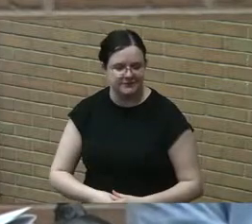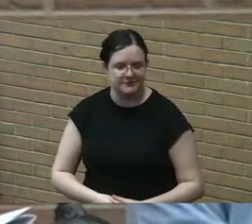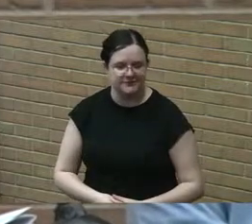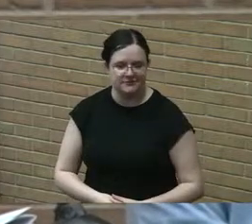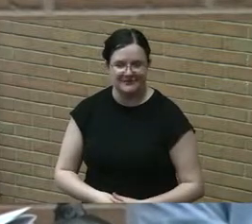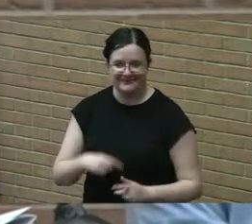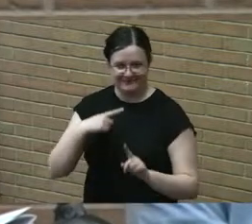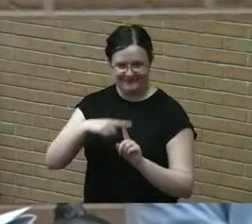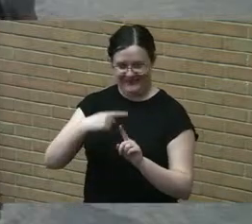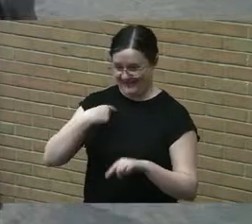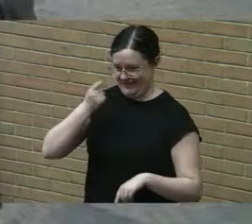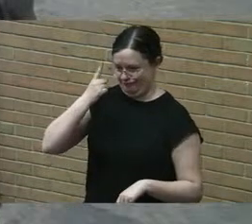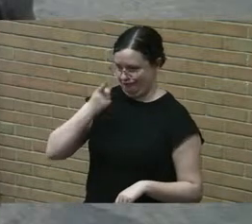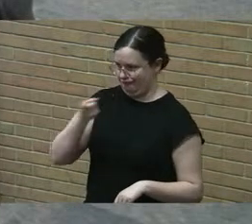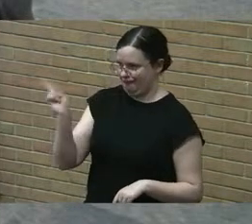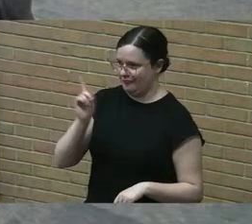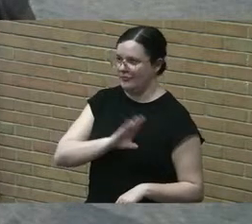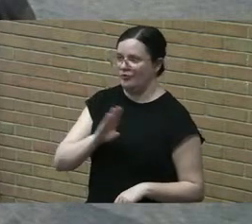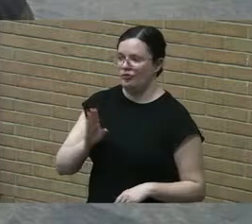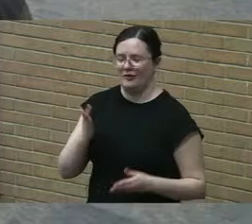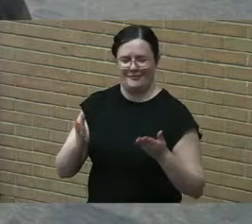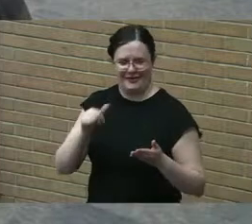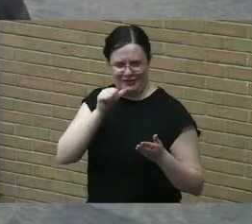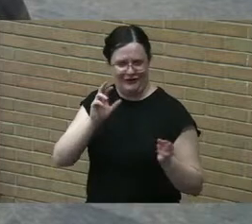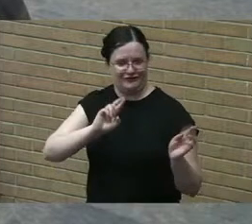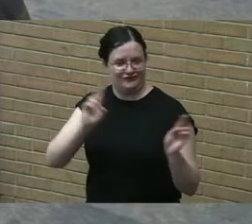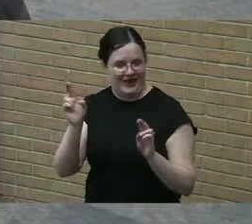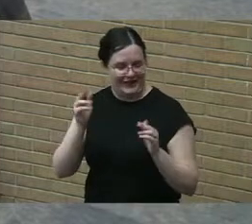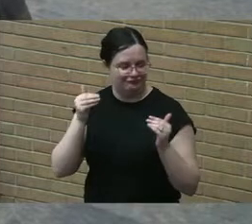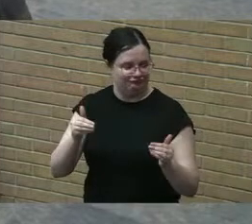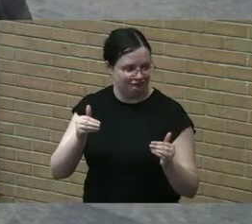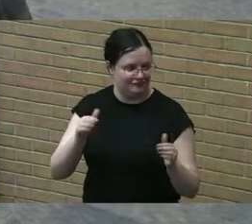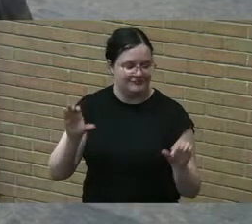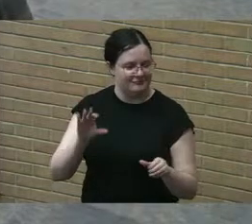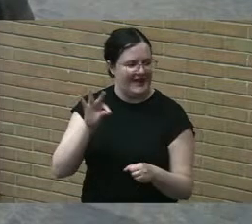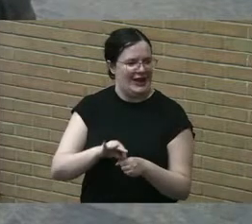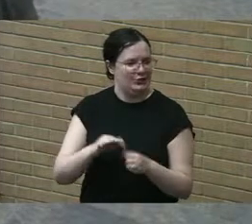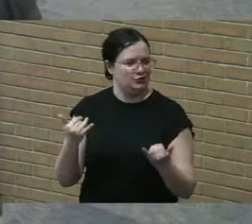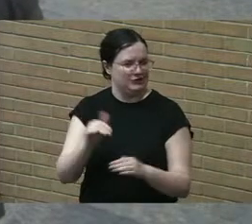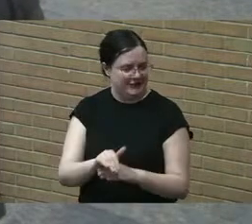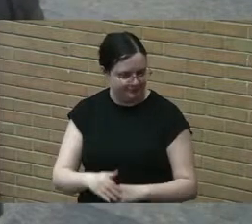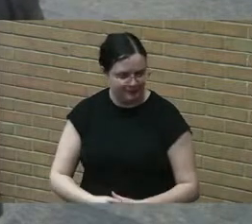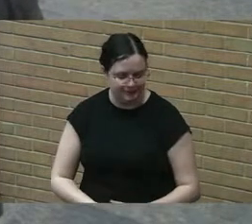board is not likely to be prepared to take action on the matter tonight in any event.